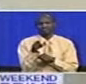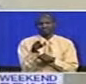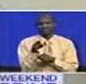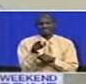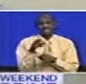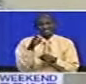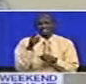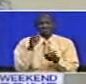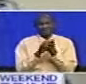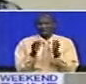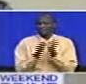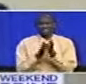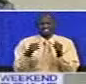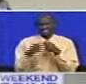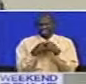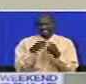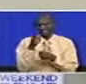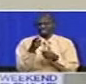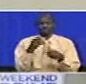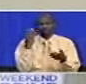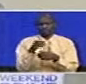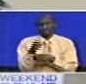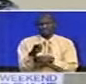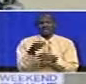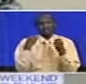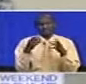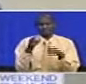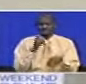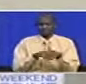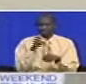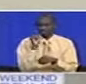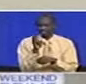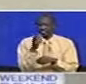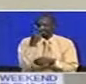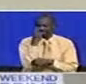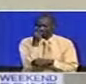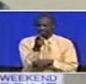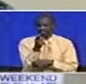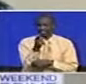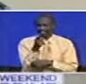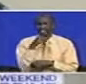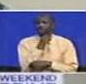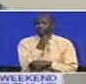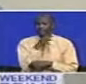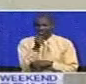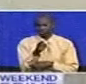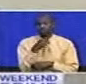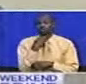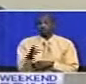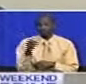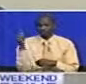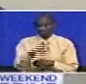a challenge maybe to curb this, because most of the cases when you arrest the suspects, the complainants don't want to